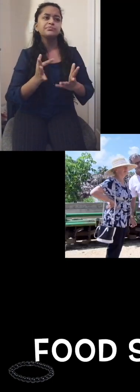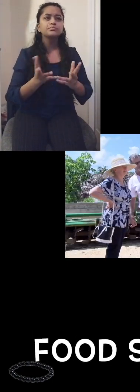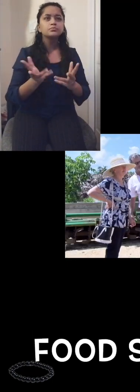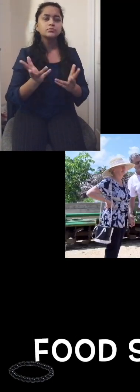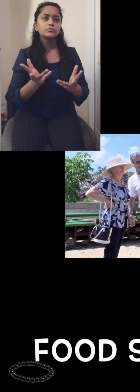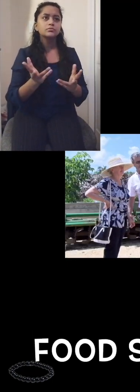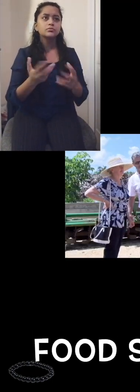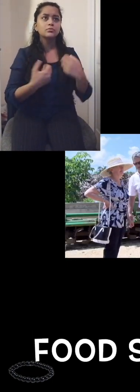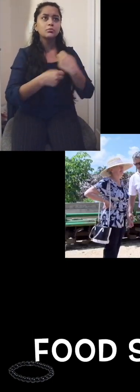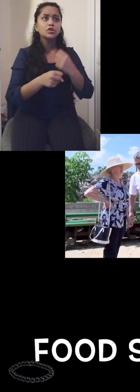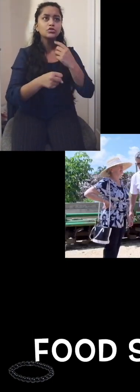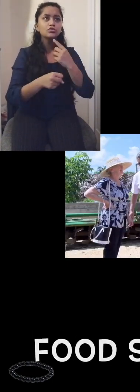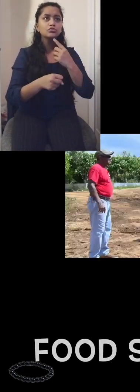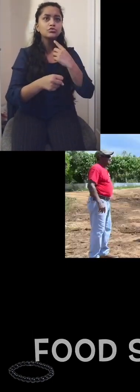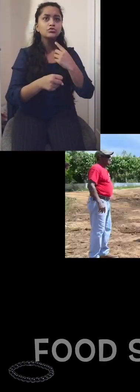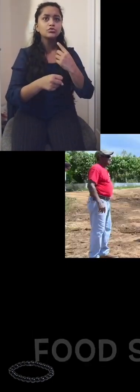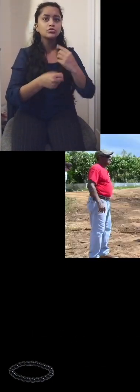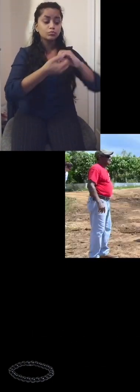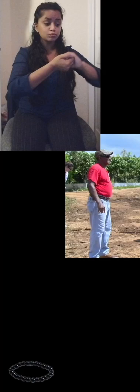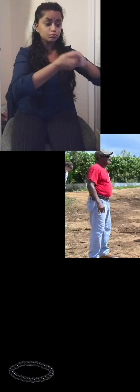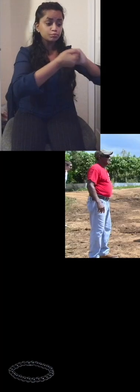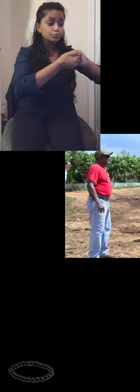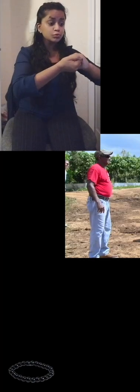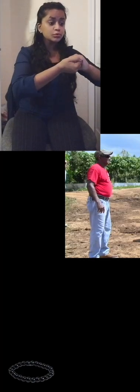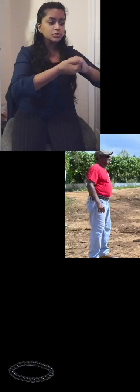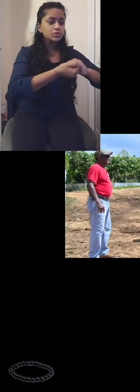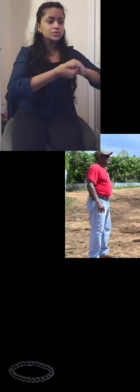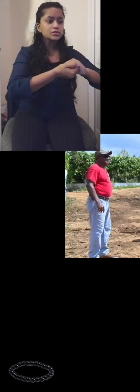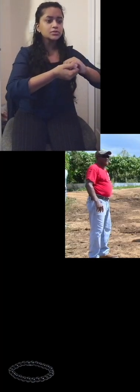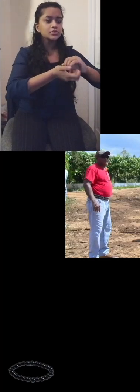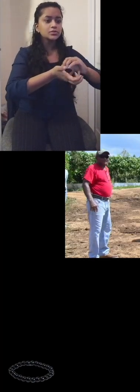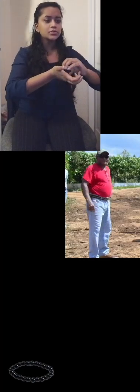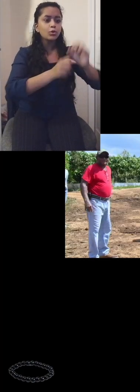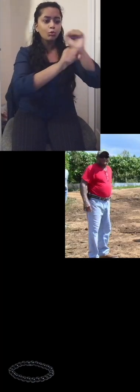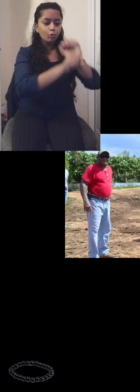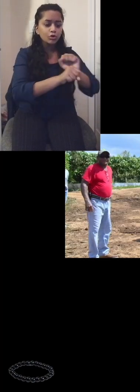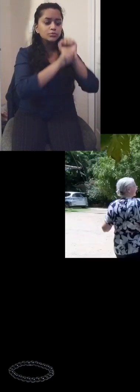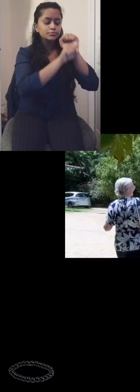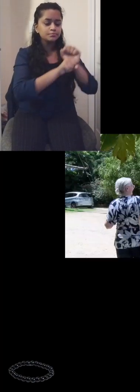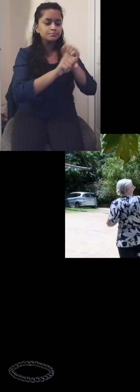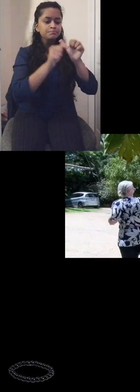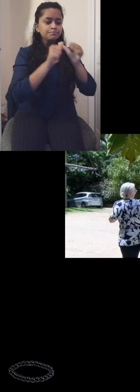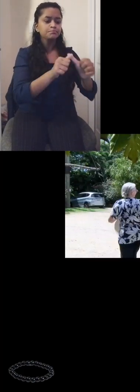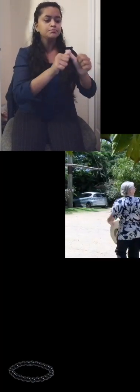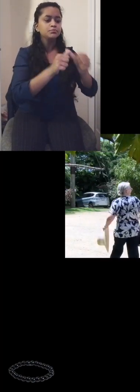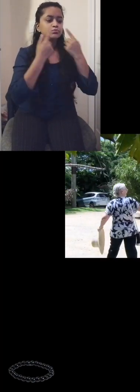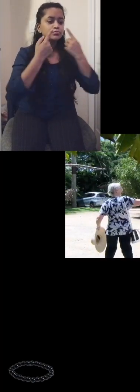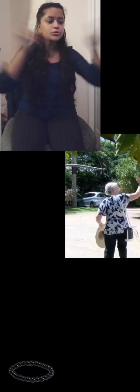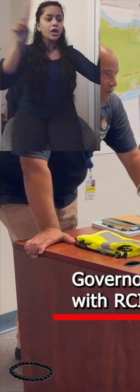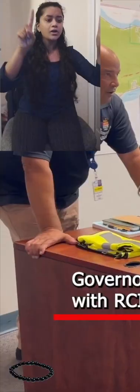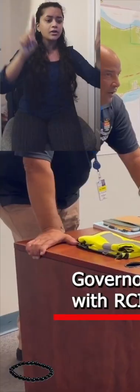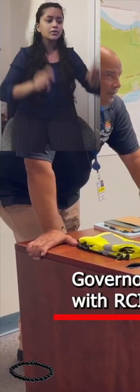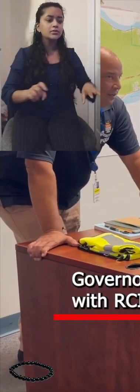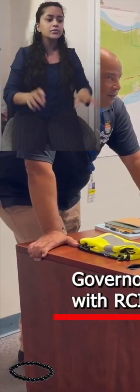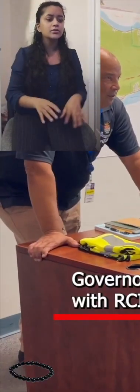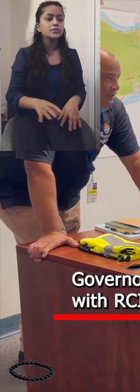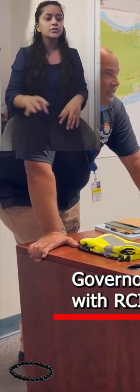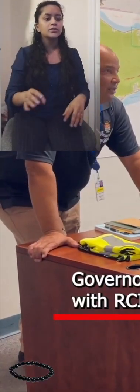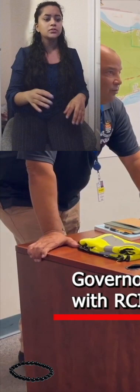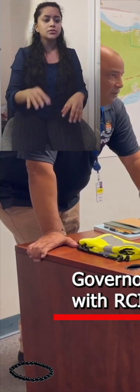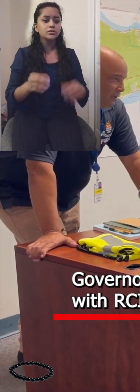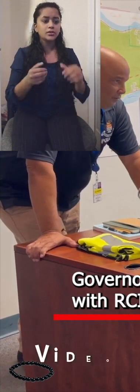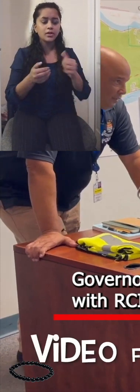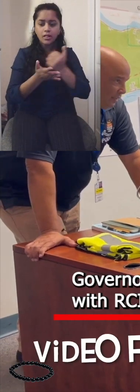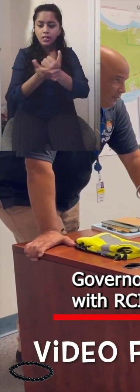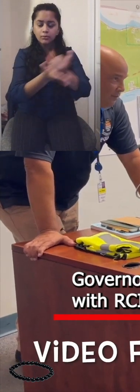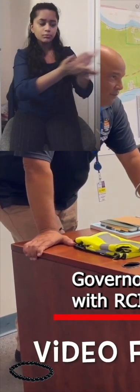objective is to make sure that this fantastic partnership that we have, that it is working brilliantly